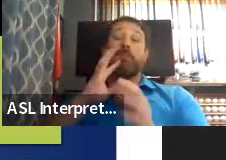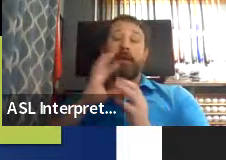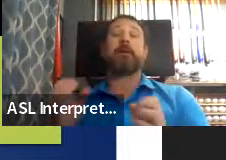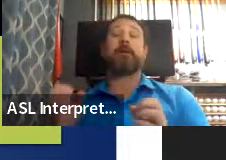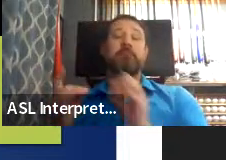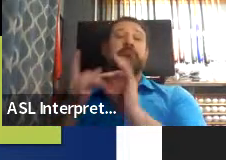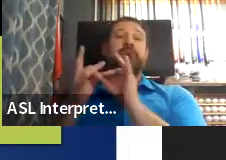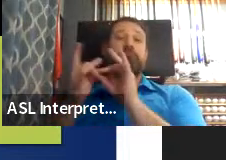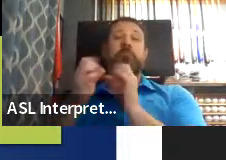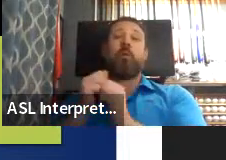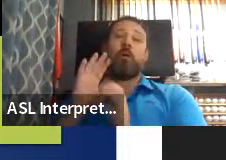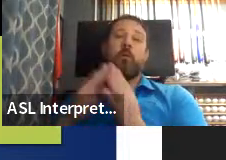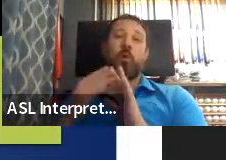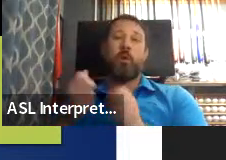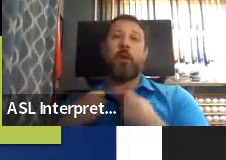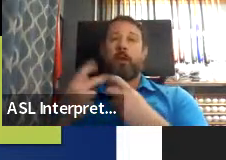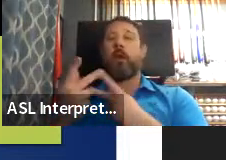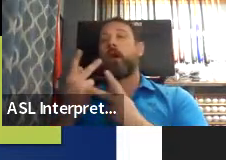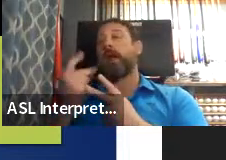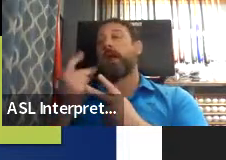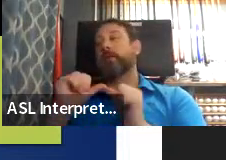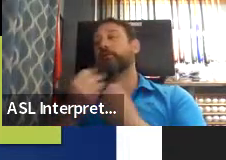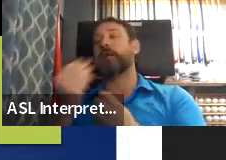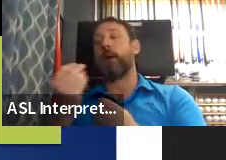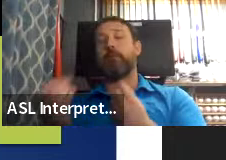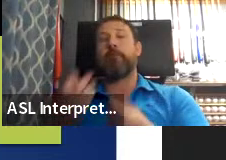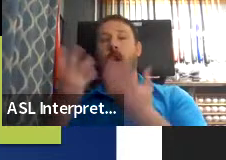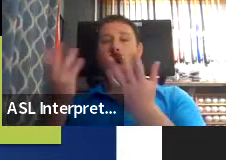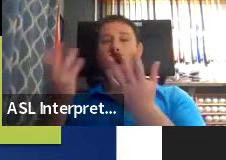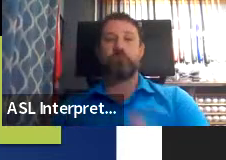with community healthcare agencies and healthcare providers.